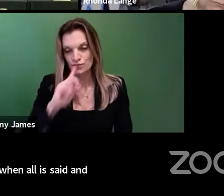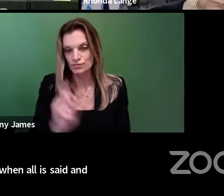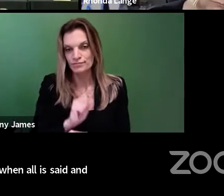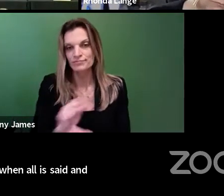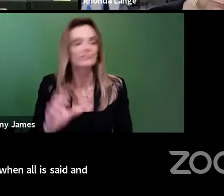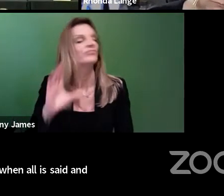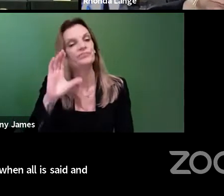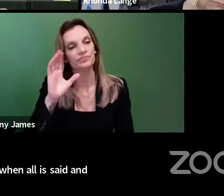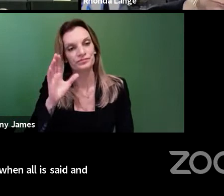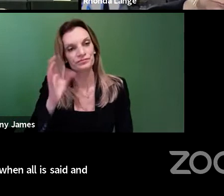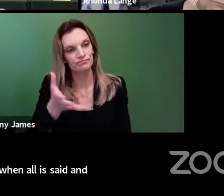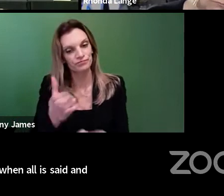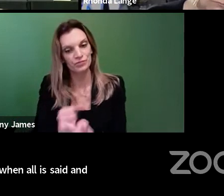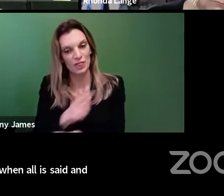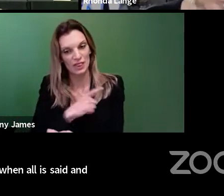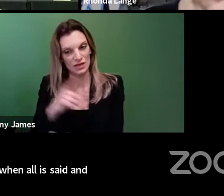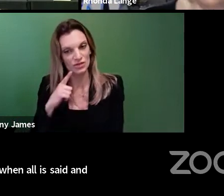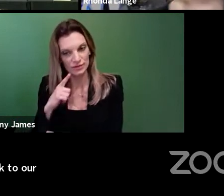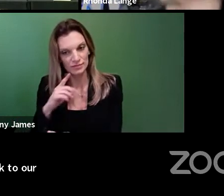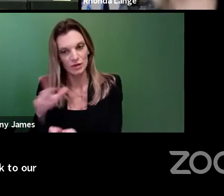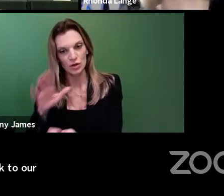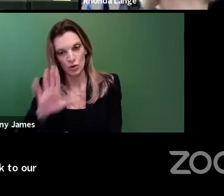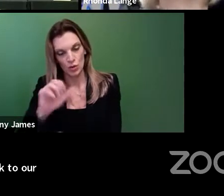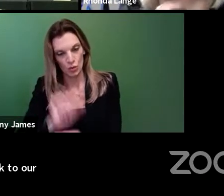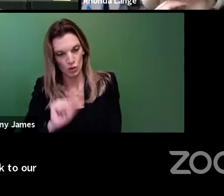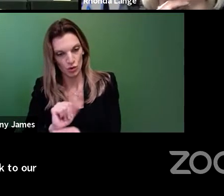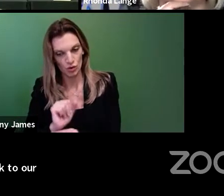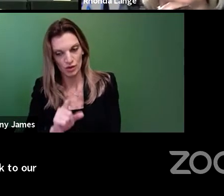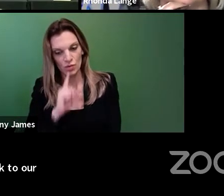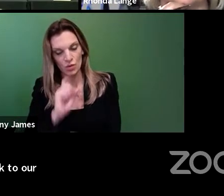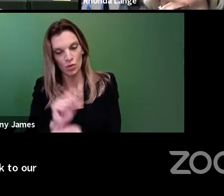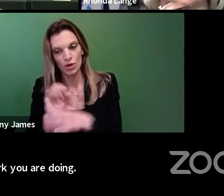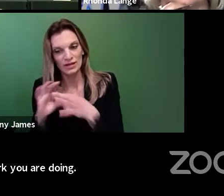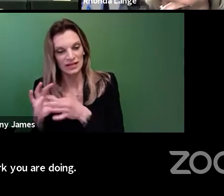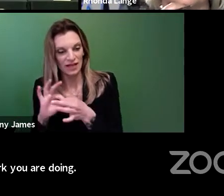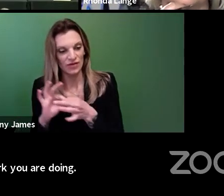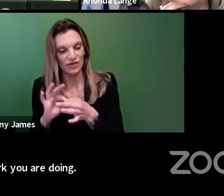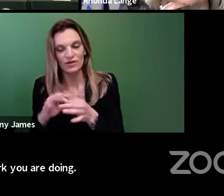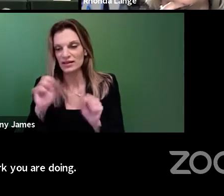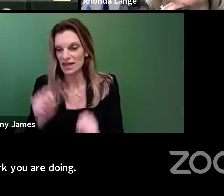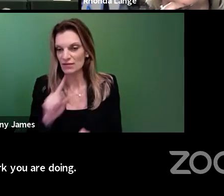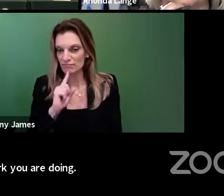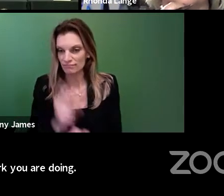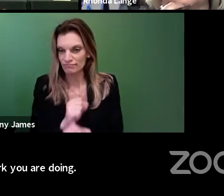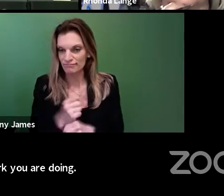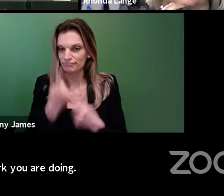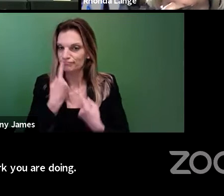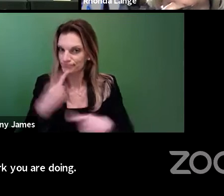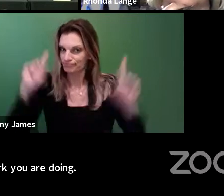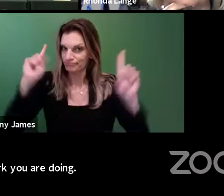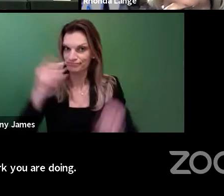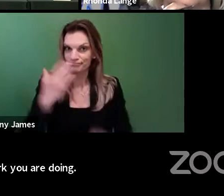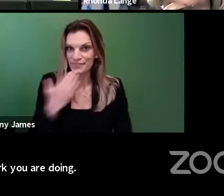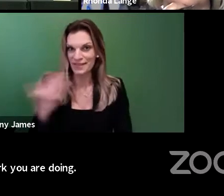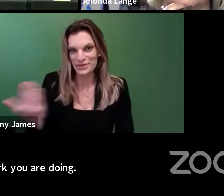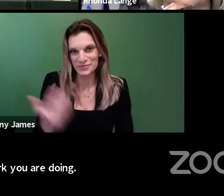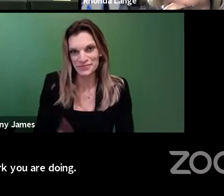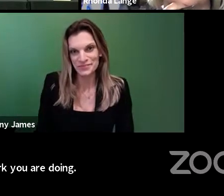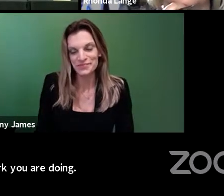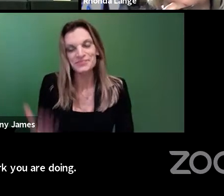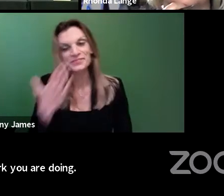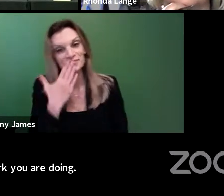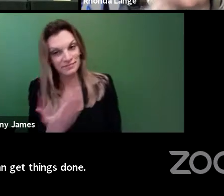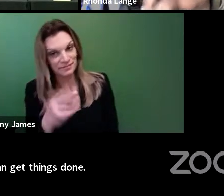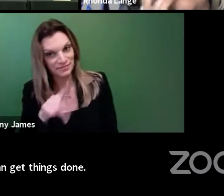legislators about what the work you are doing and how working together can get things done. Thank you. Thank you,